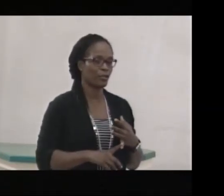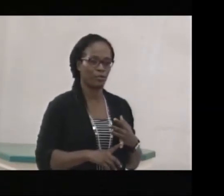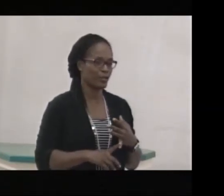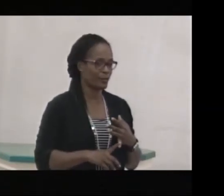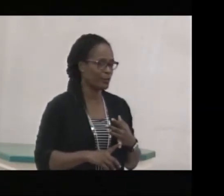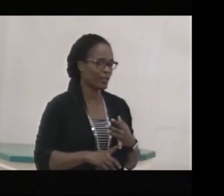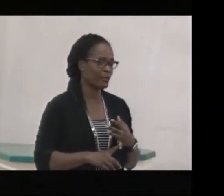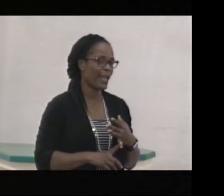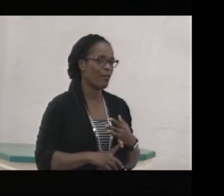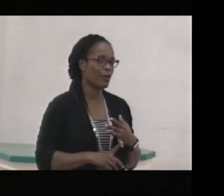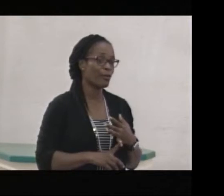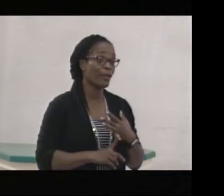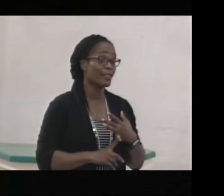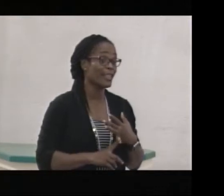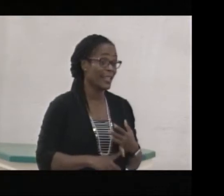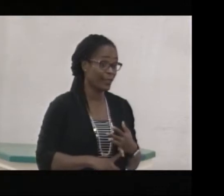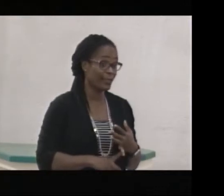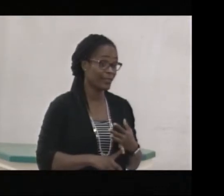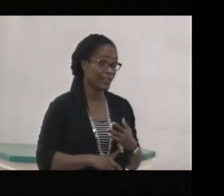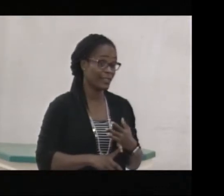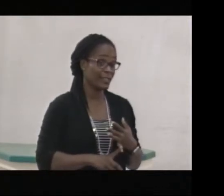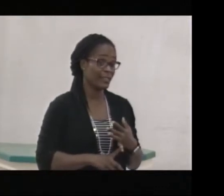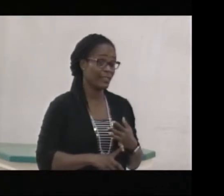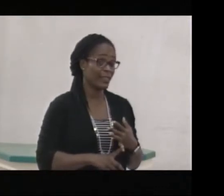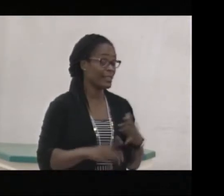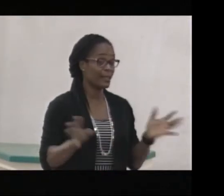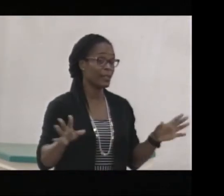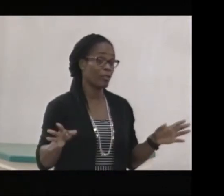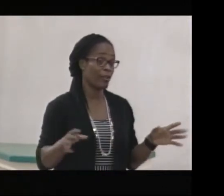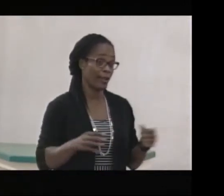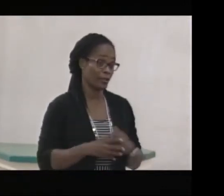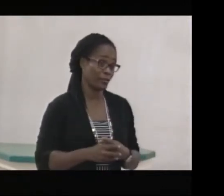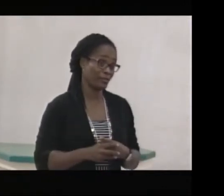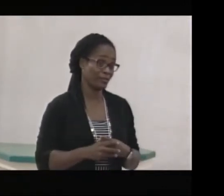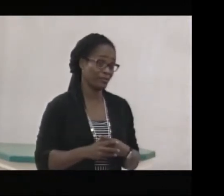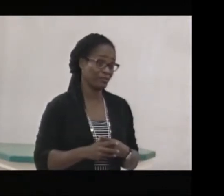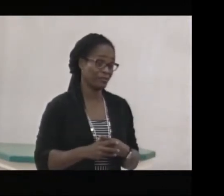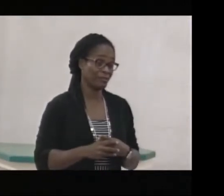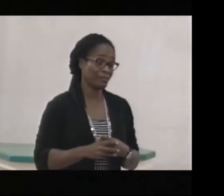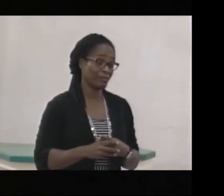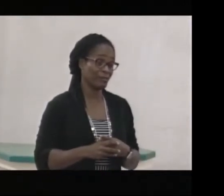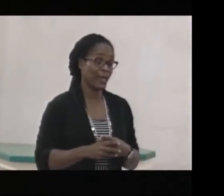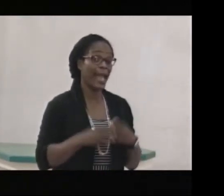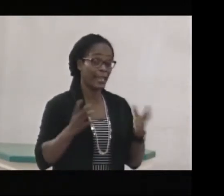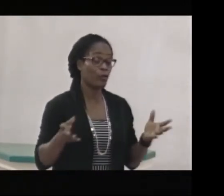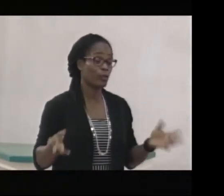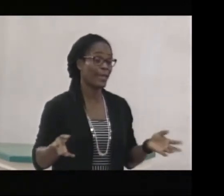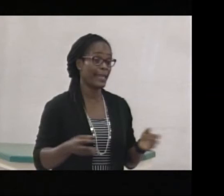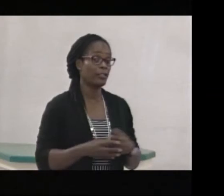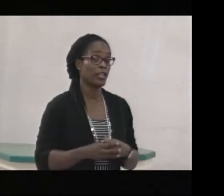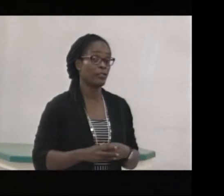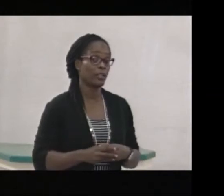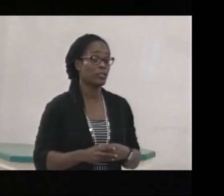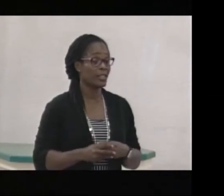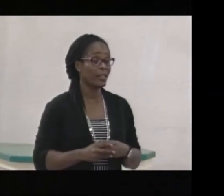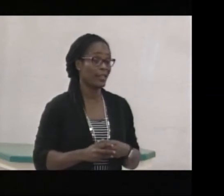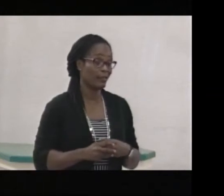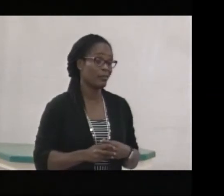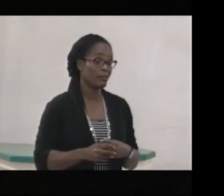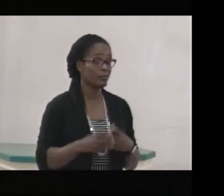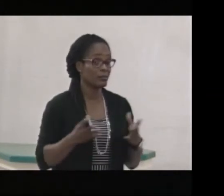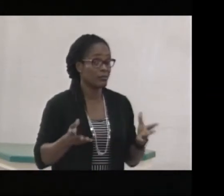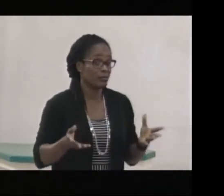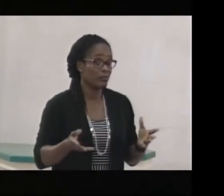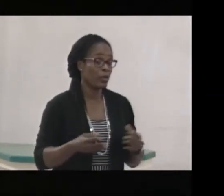national insurance, because most of them can't work because they're ill, and something will crash. and they're going to be ill generation. They're